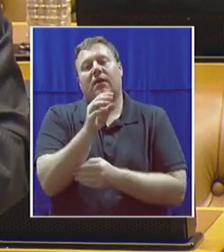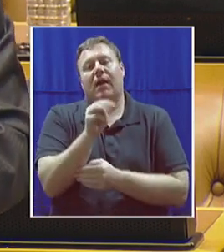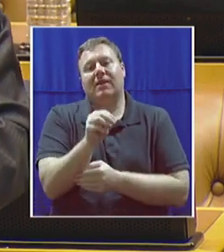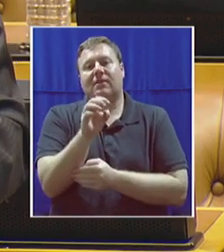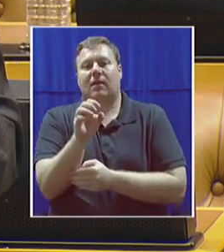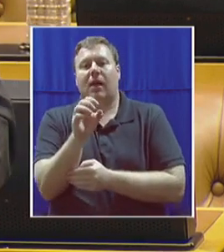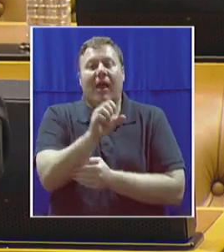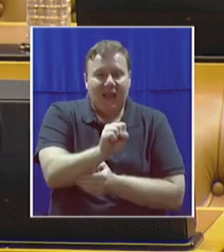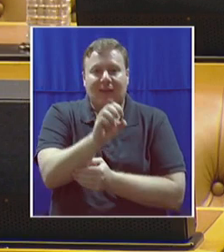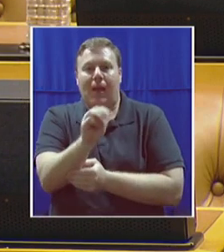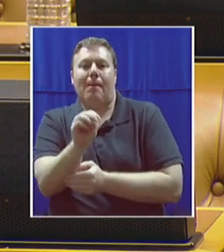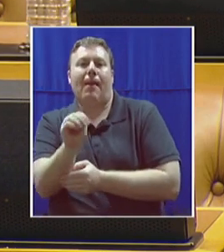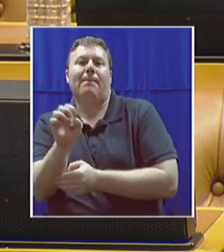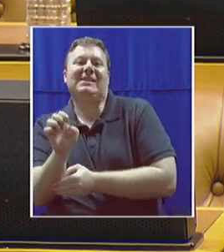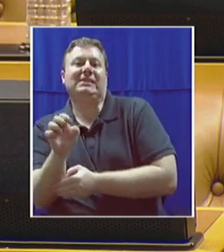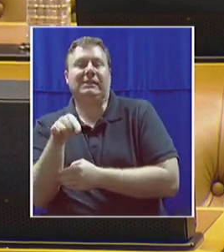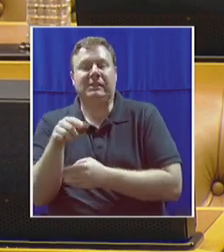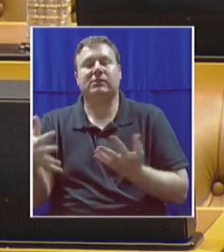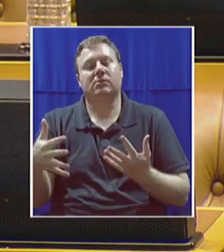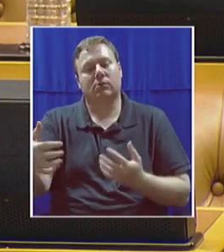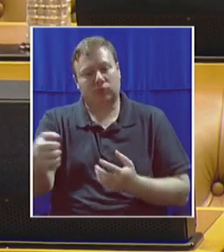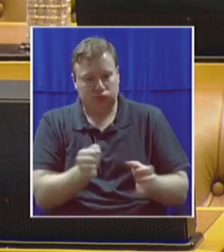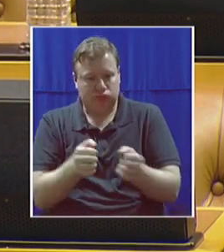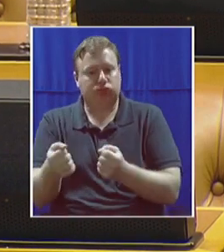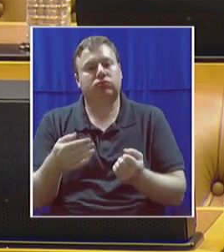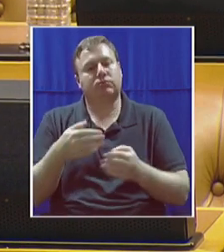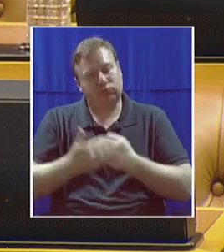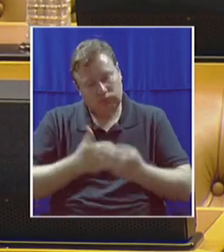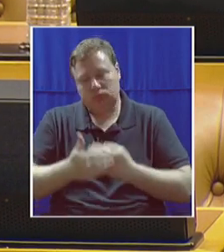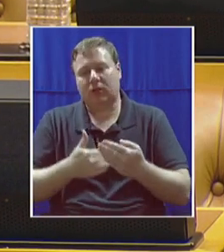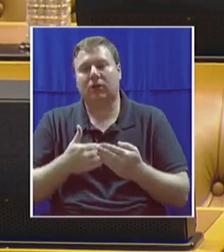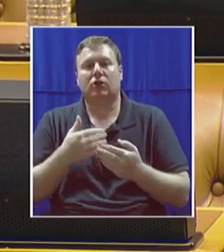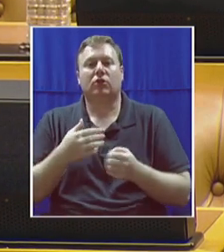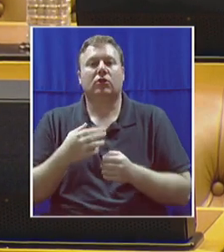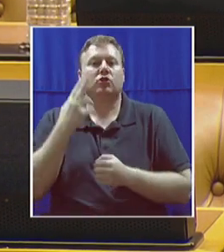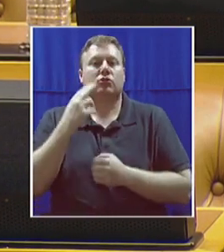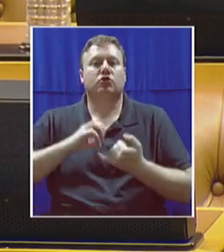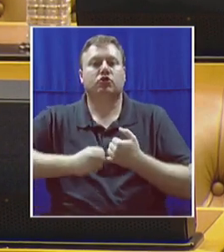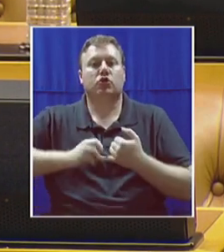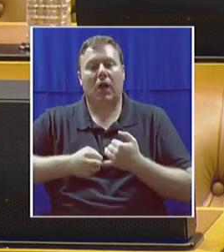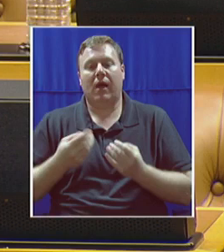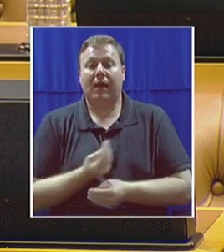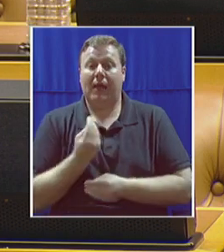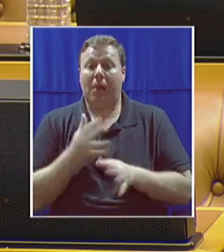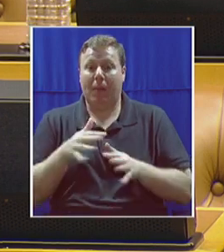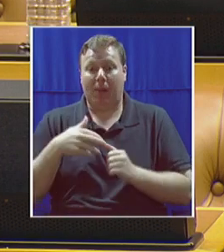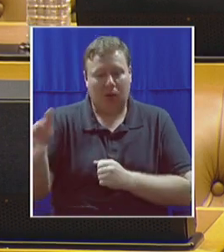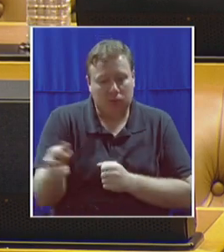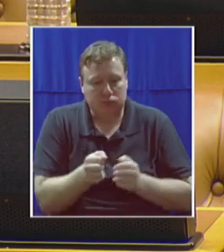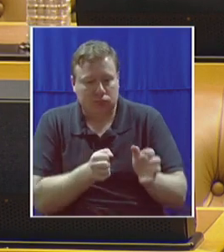the public and private sector to expand the intake of the young people through these initiatives such as yes